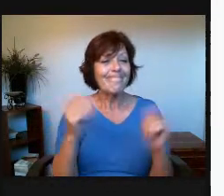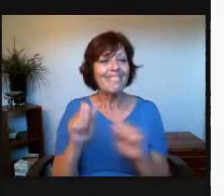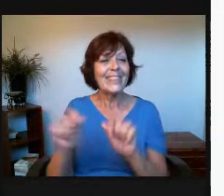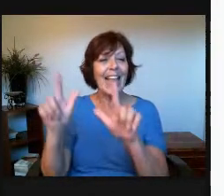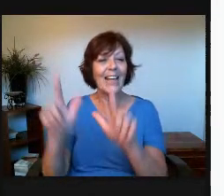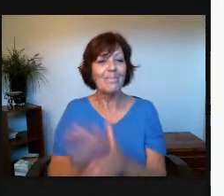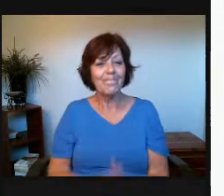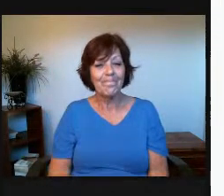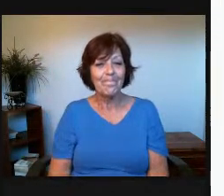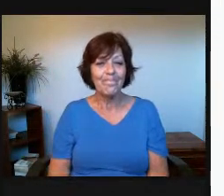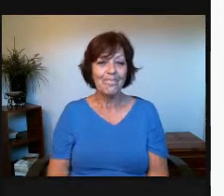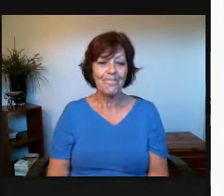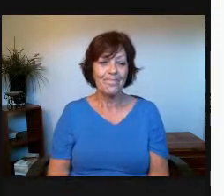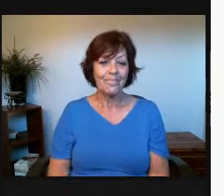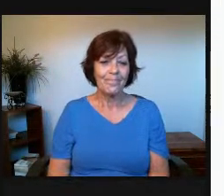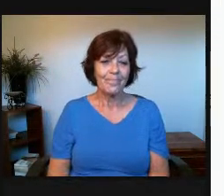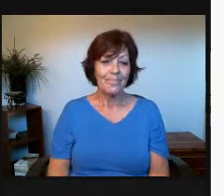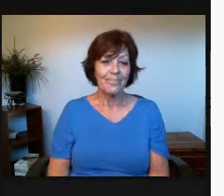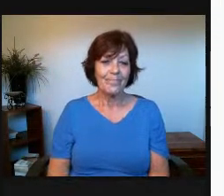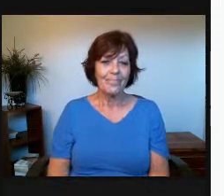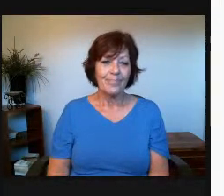please.